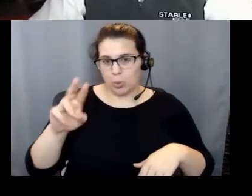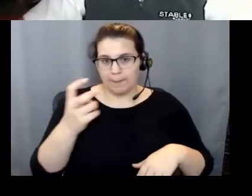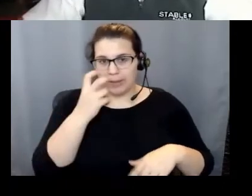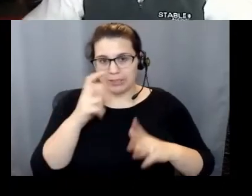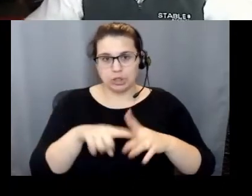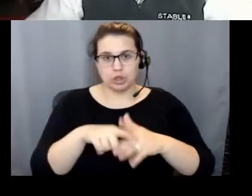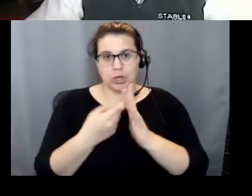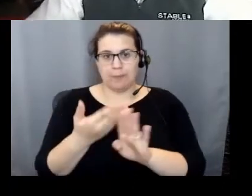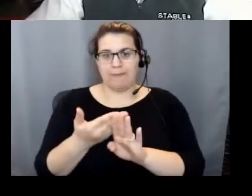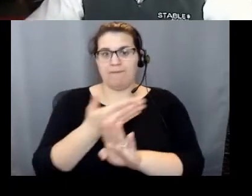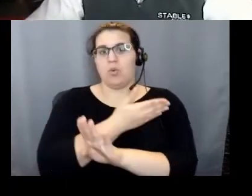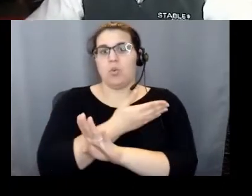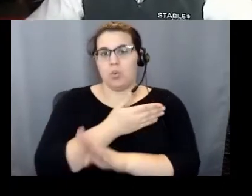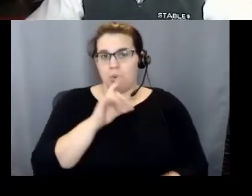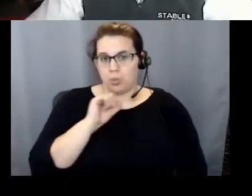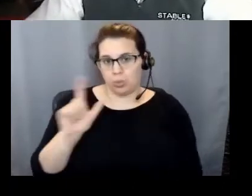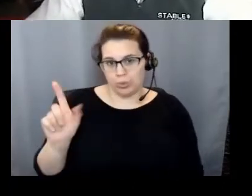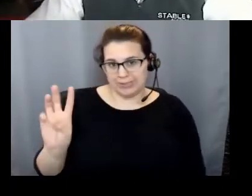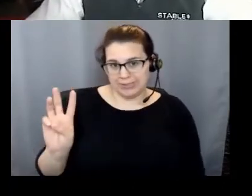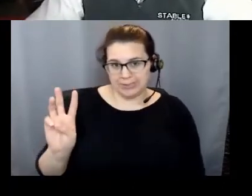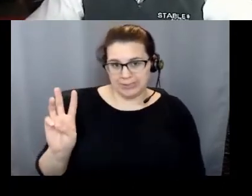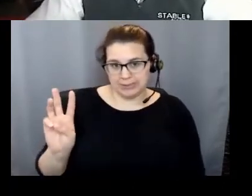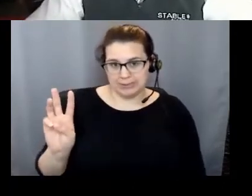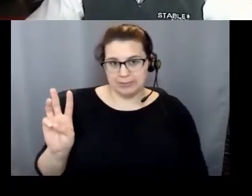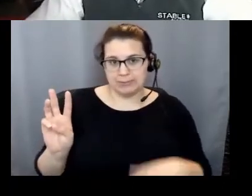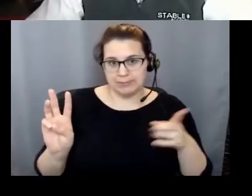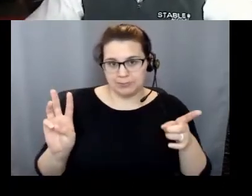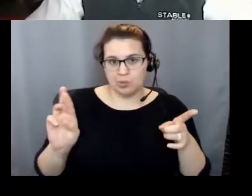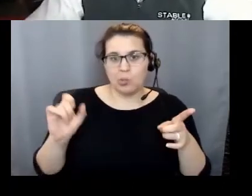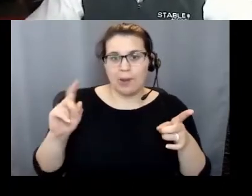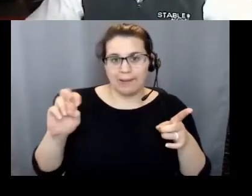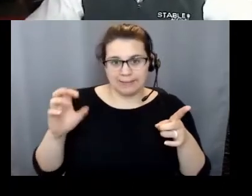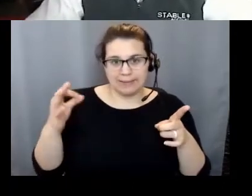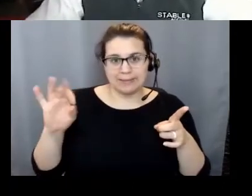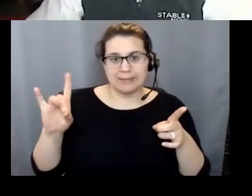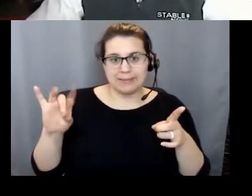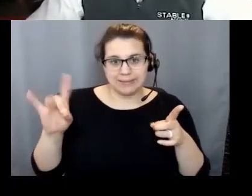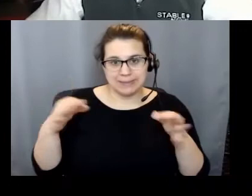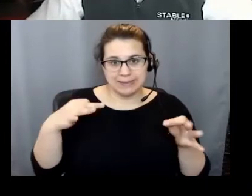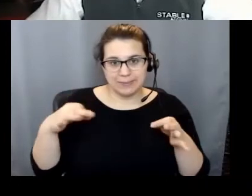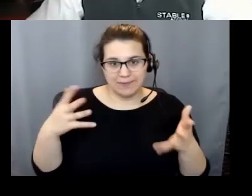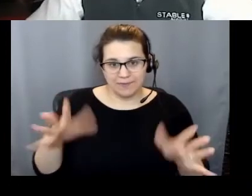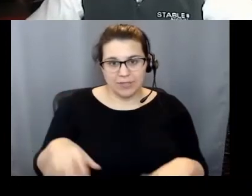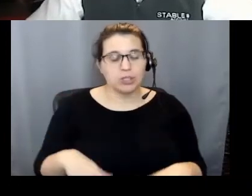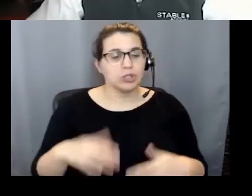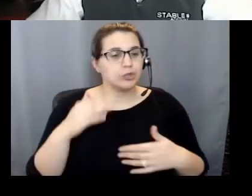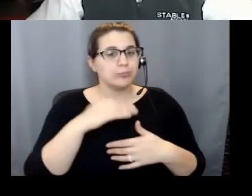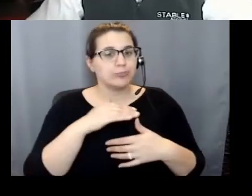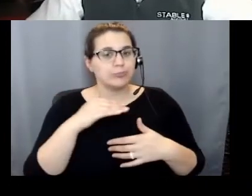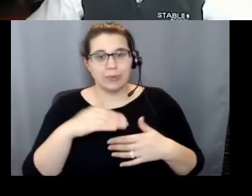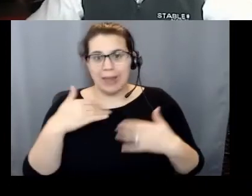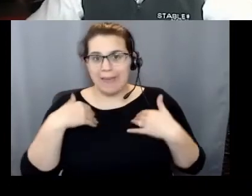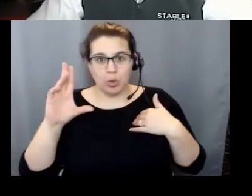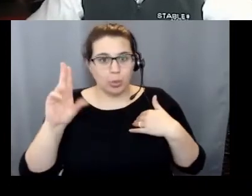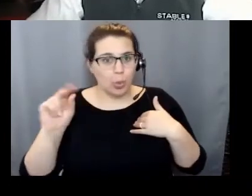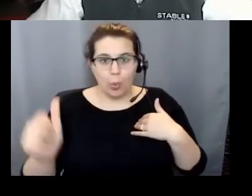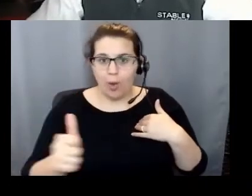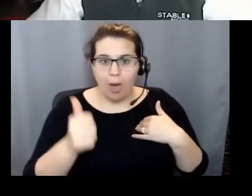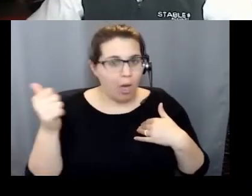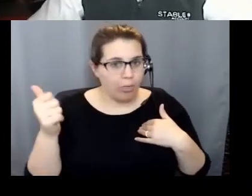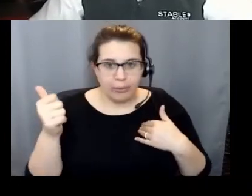Again, a comment that Roxanne had highlighted in her presentation, that the beneficiary has no other ABLE